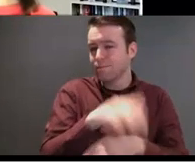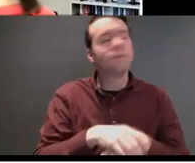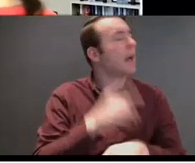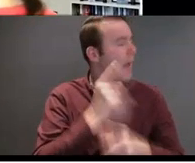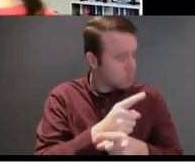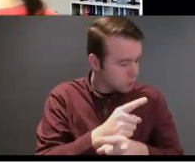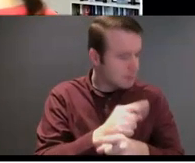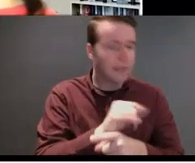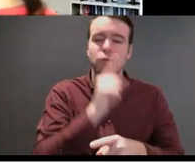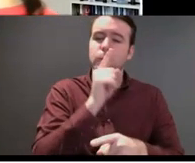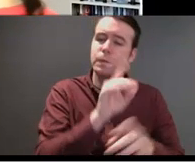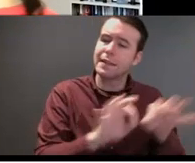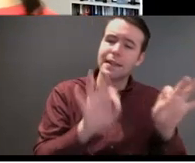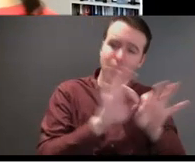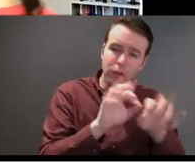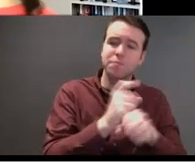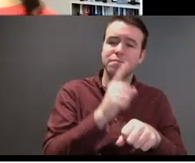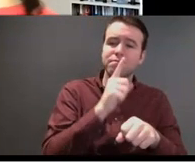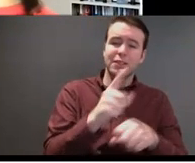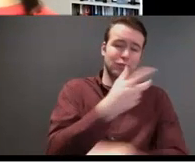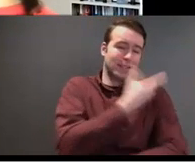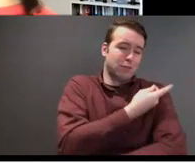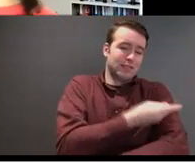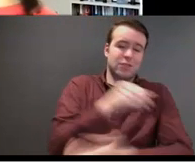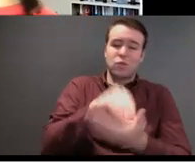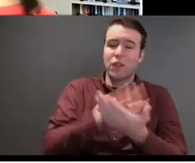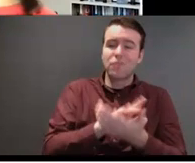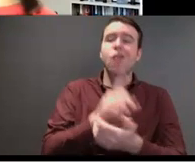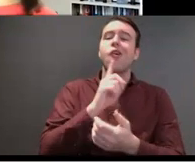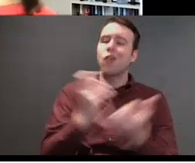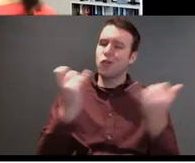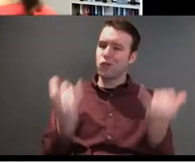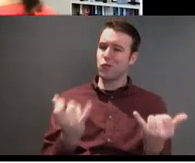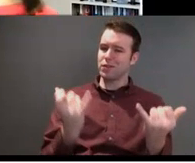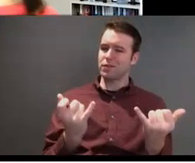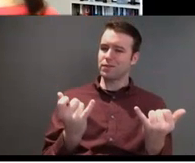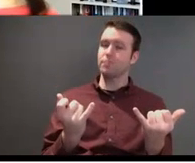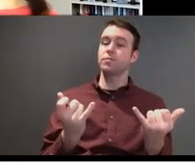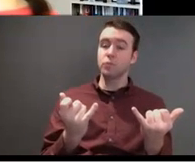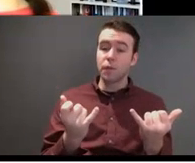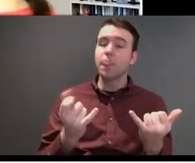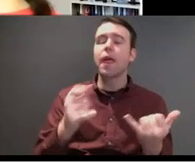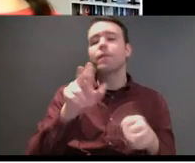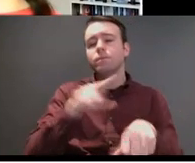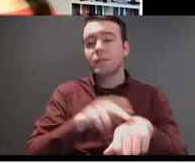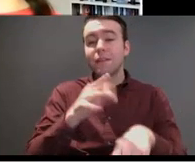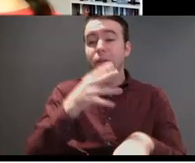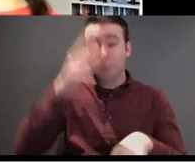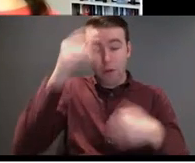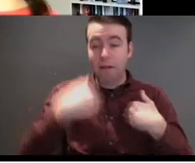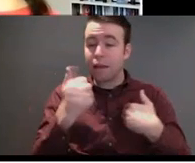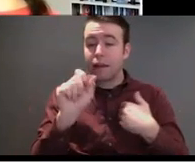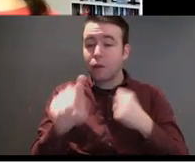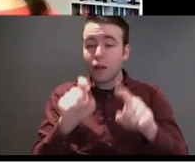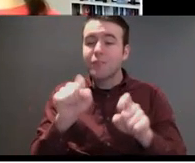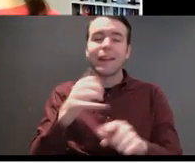absolutely. Something that's really important is to make sure immunization records are current. So, and if parents have questions, they can